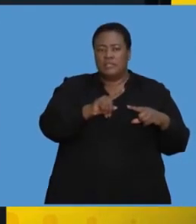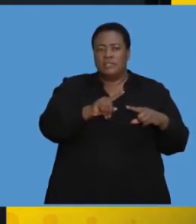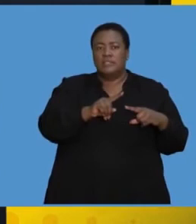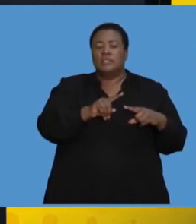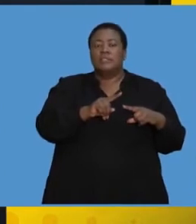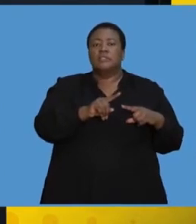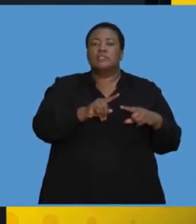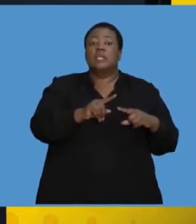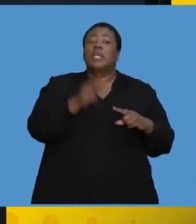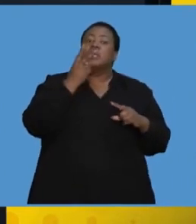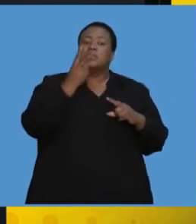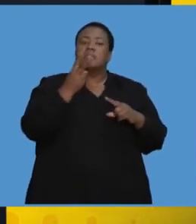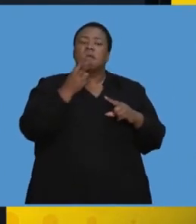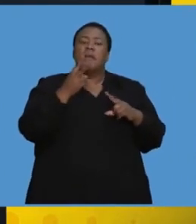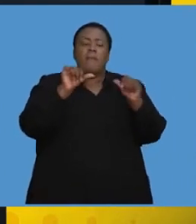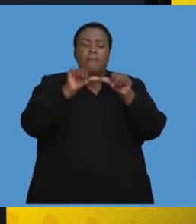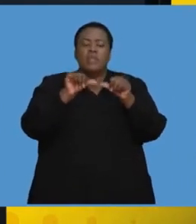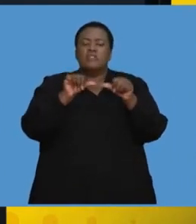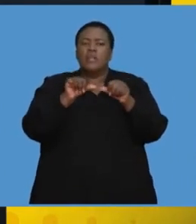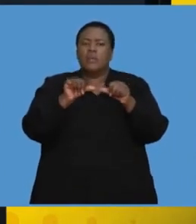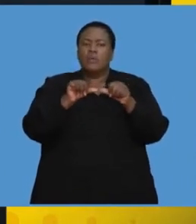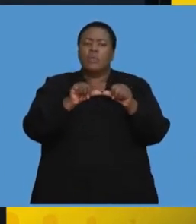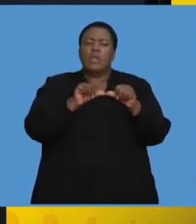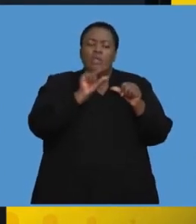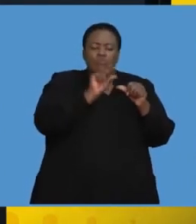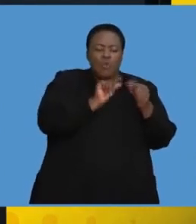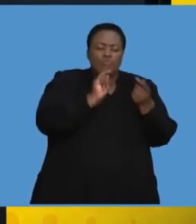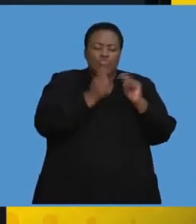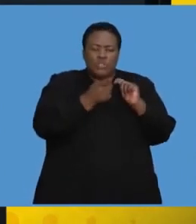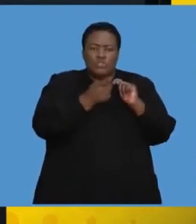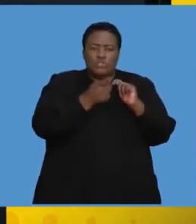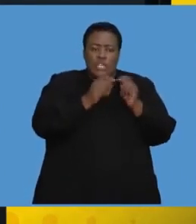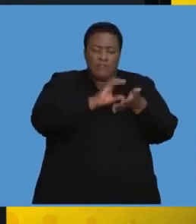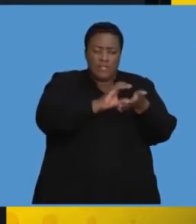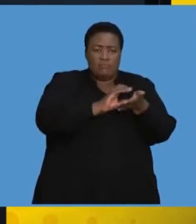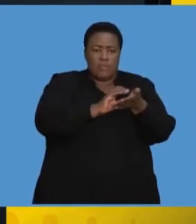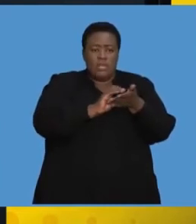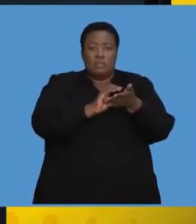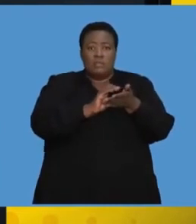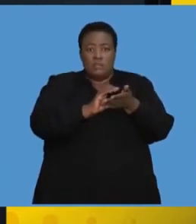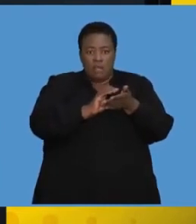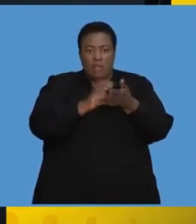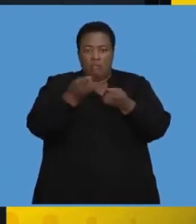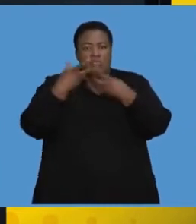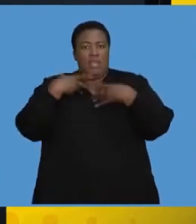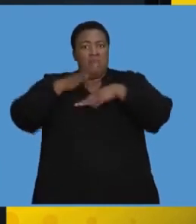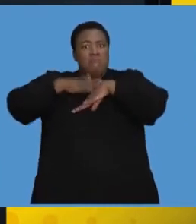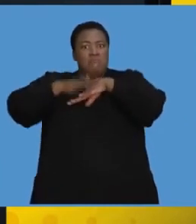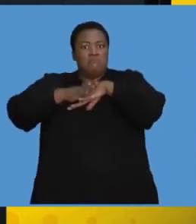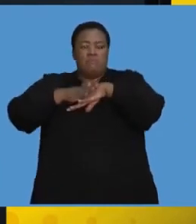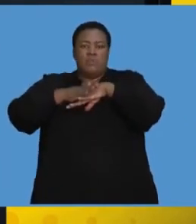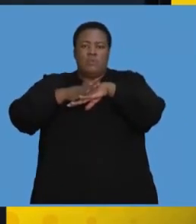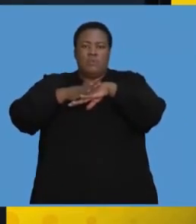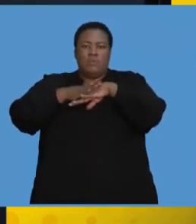small change in investment results in a bigger change in our aggregate income. So you need to show that in a particular